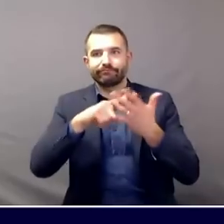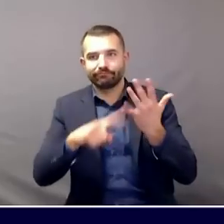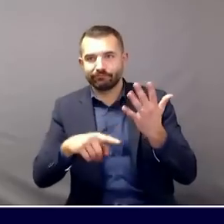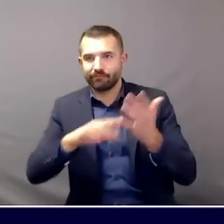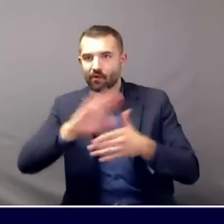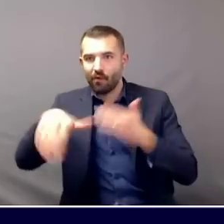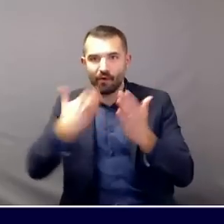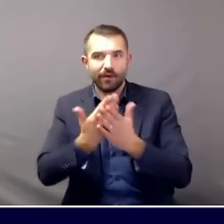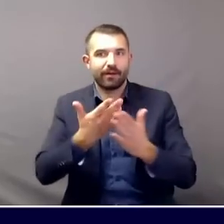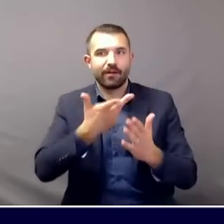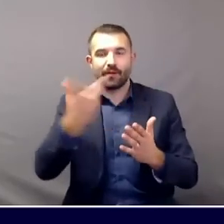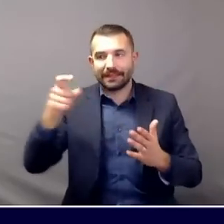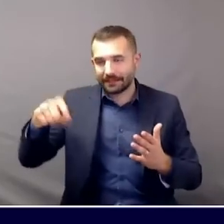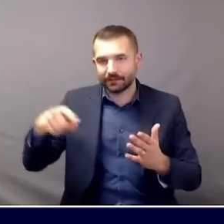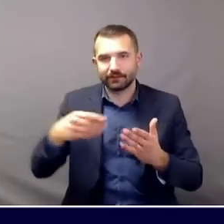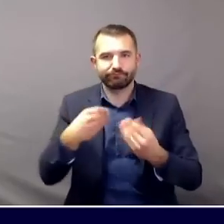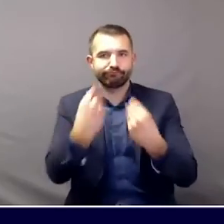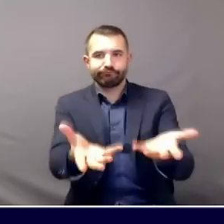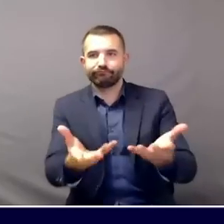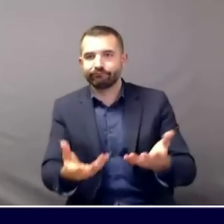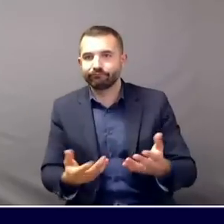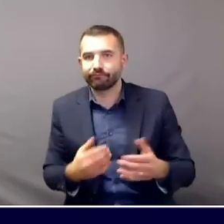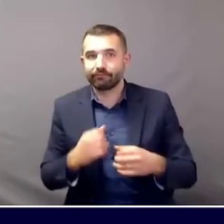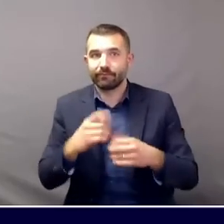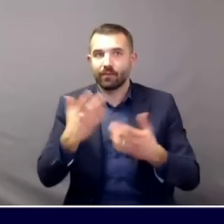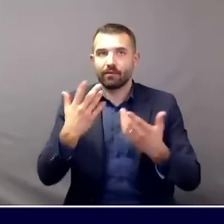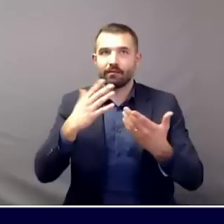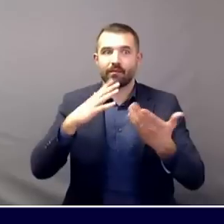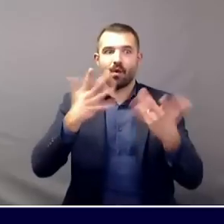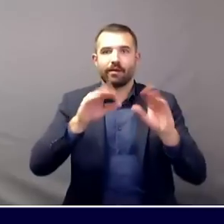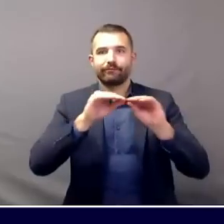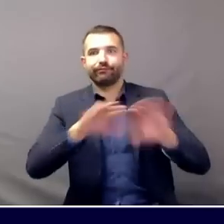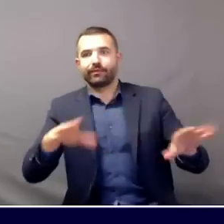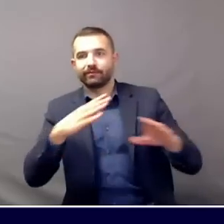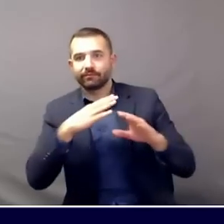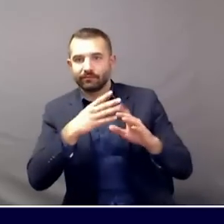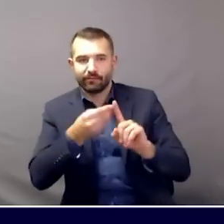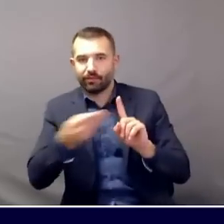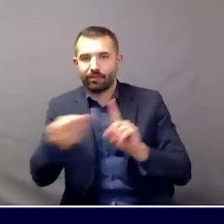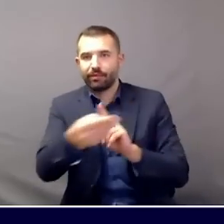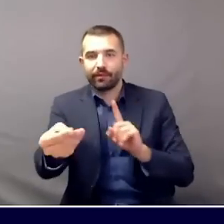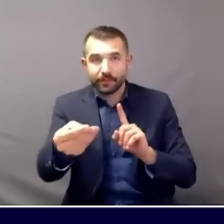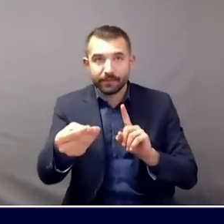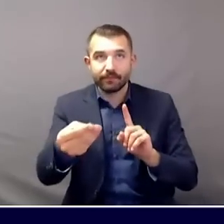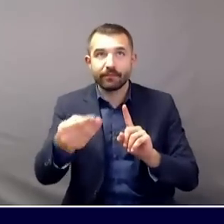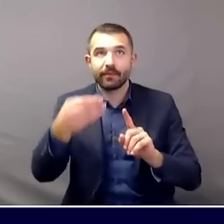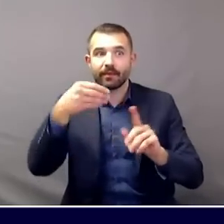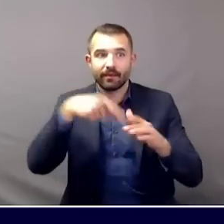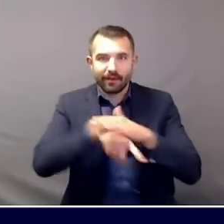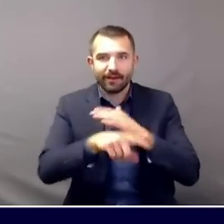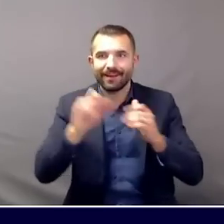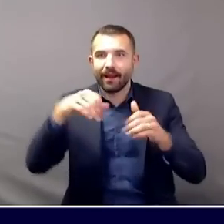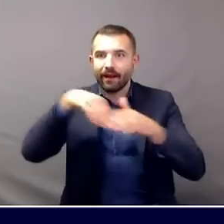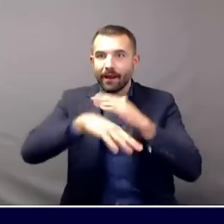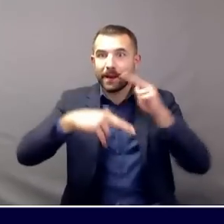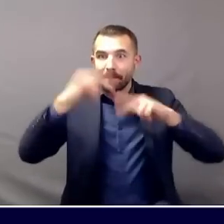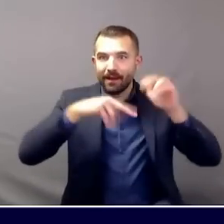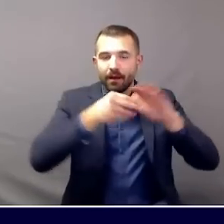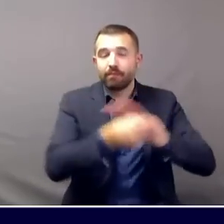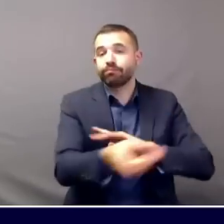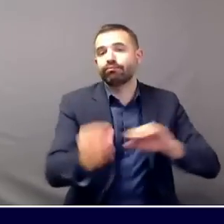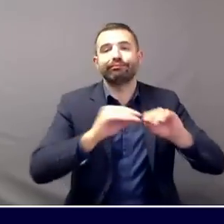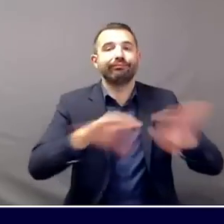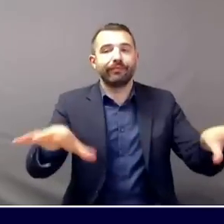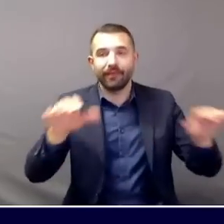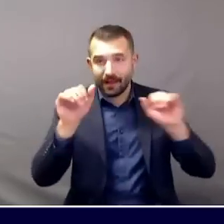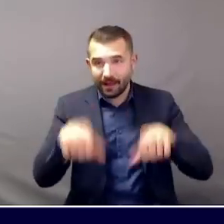Again, when there's community spread, nursing facilities and group homes are not immune. But I think in one of the oldest states in the nation, the fact that we